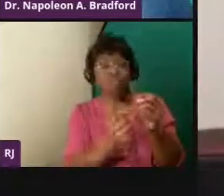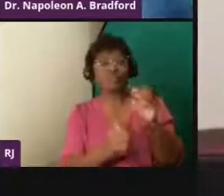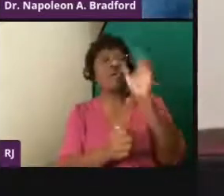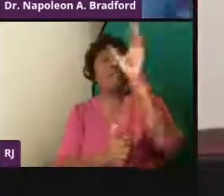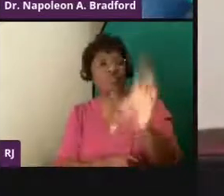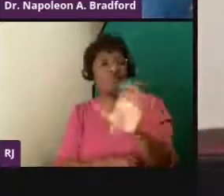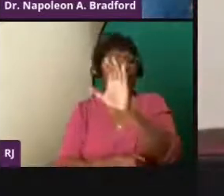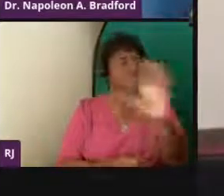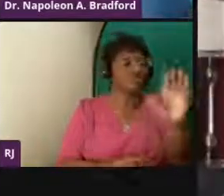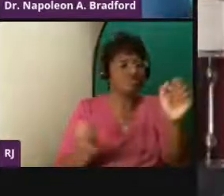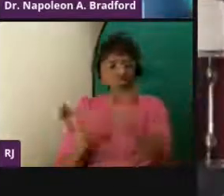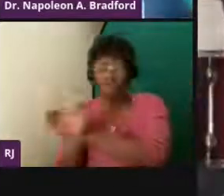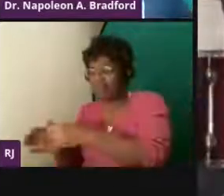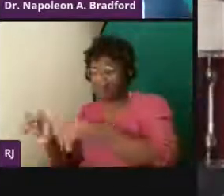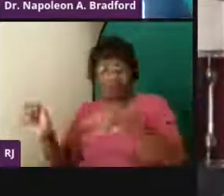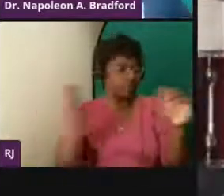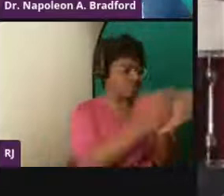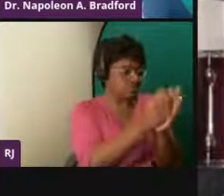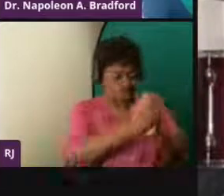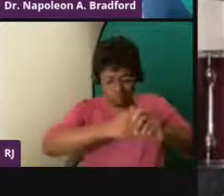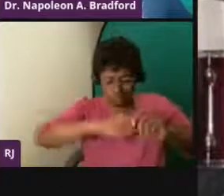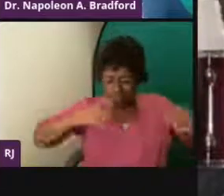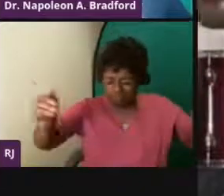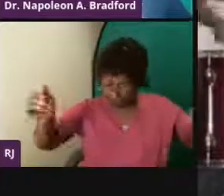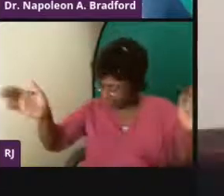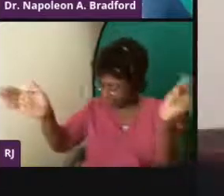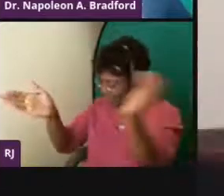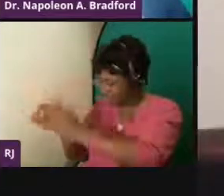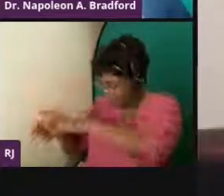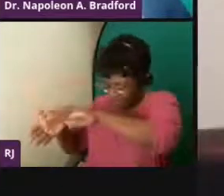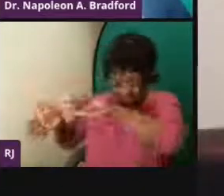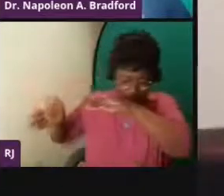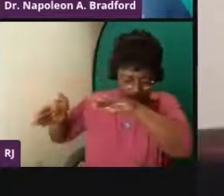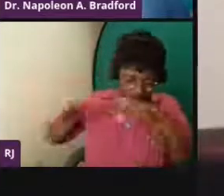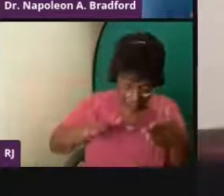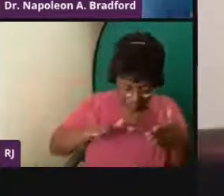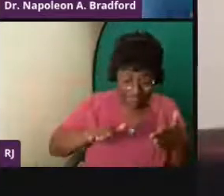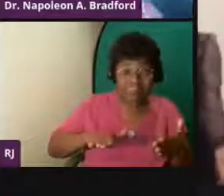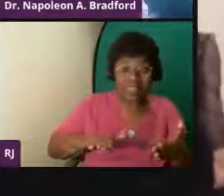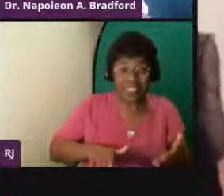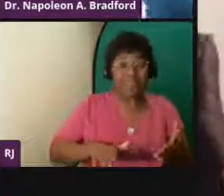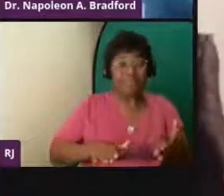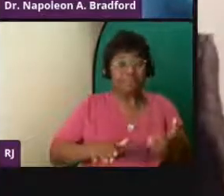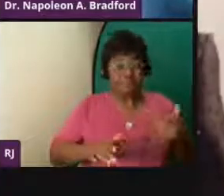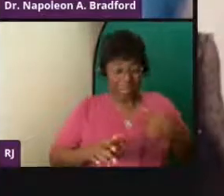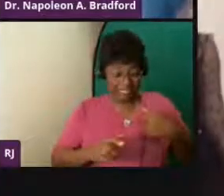this is what He's done. Lift your voice and say, He has